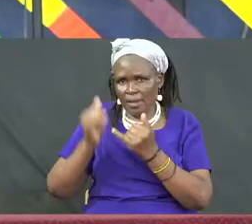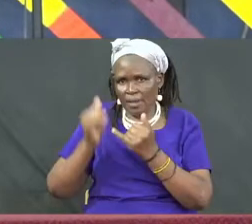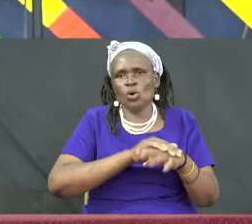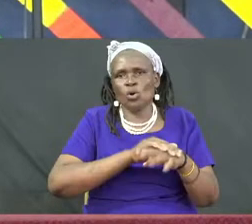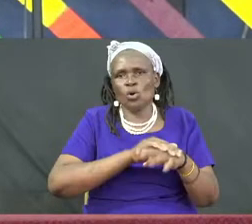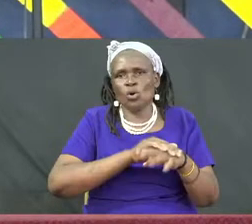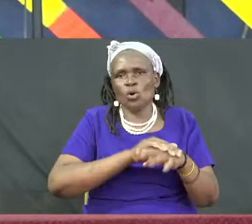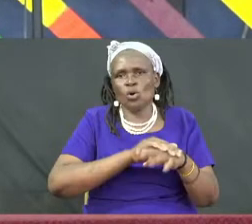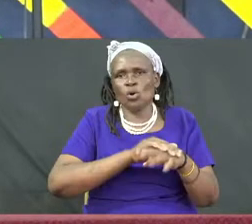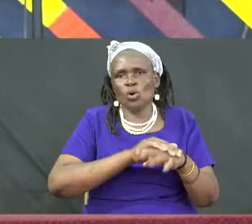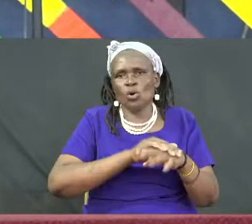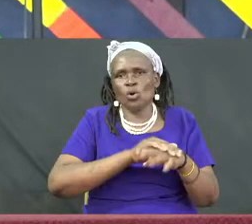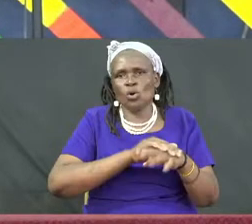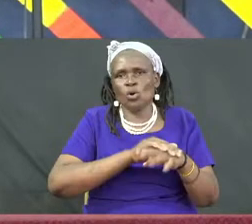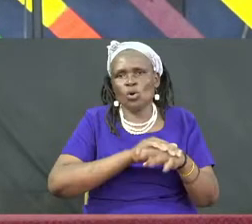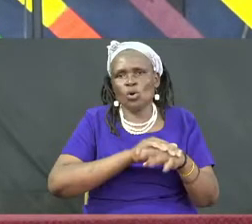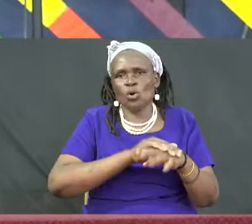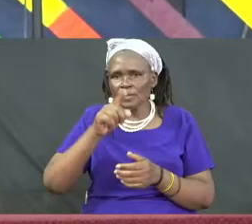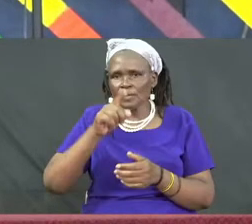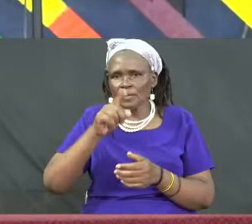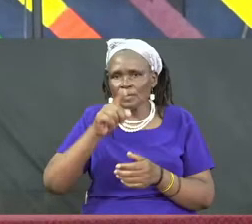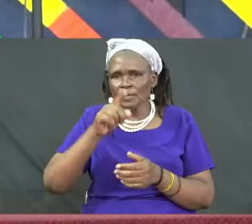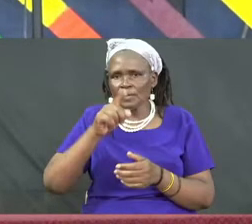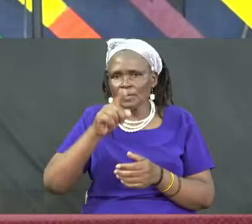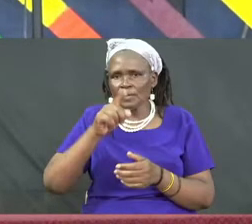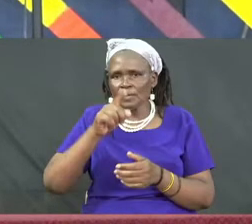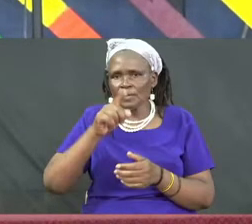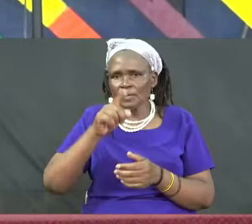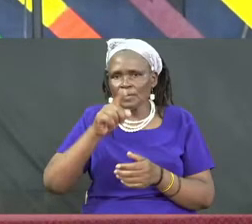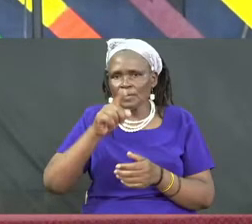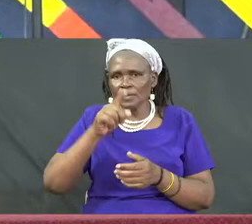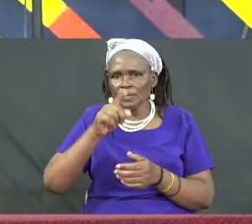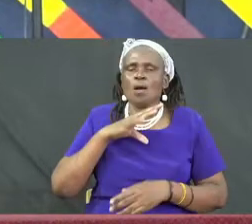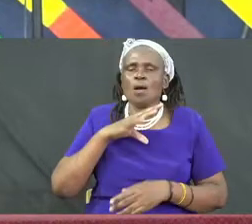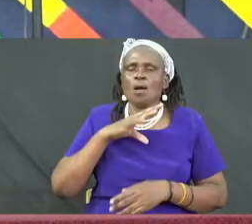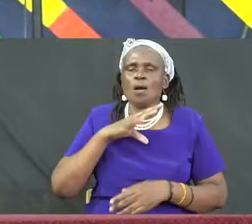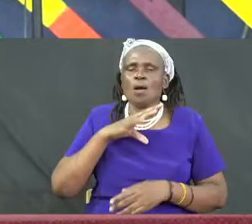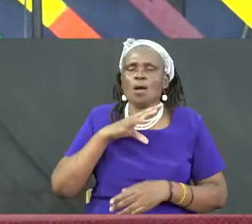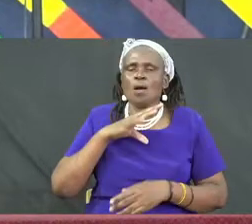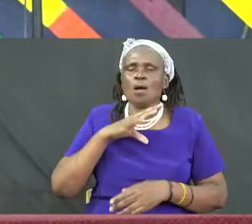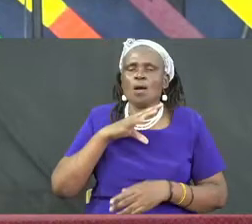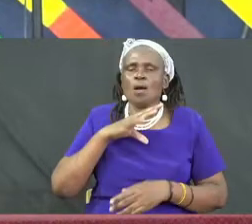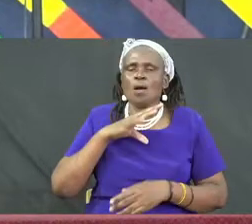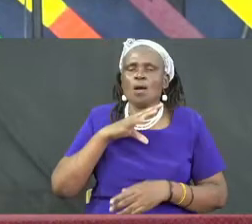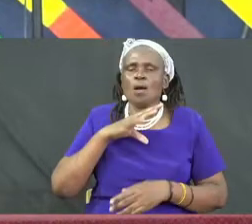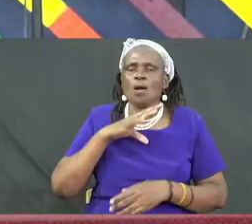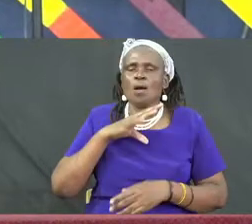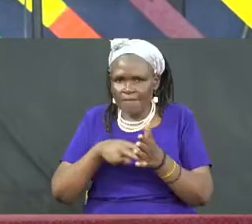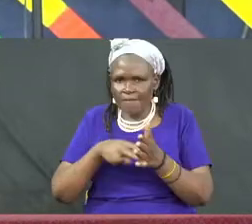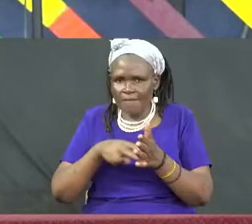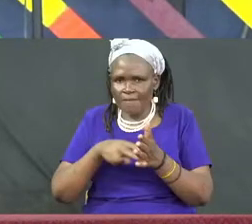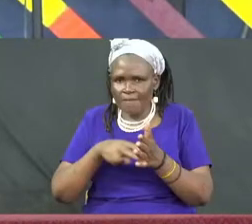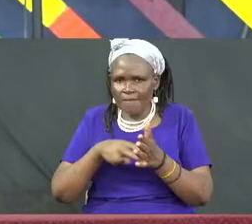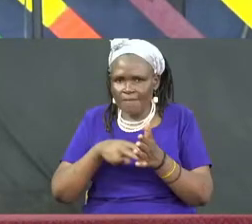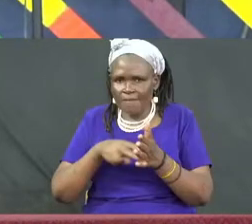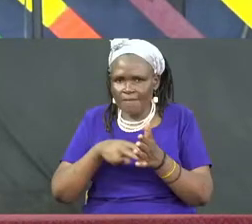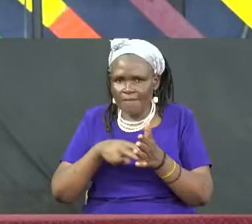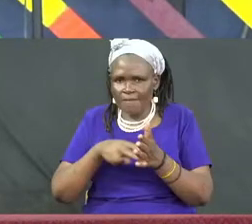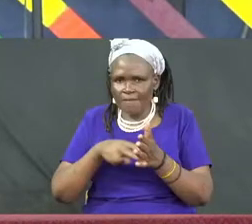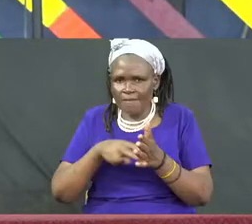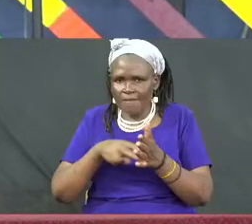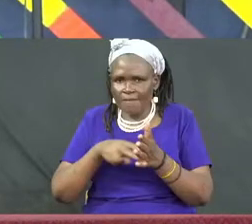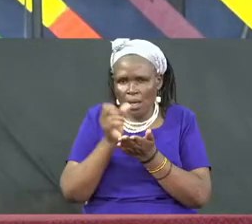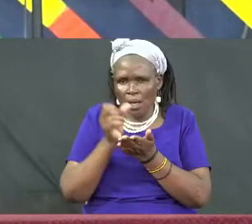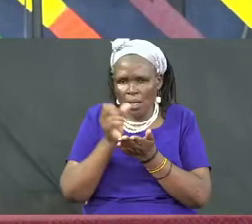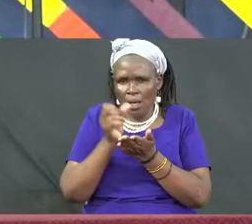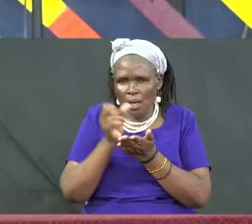other end. They succeeded through perseverance, but they failed by pollution.